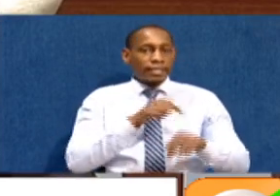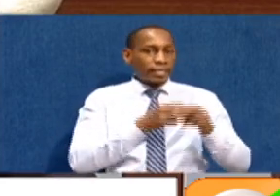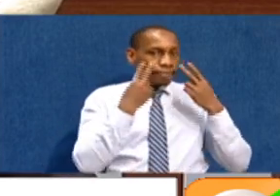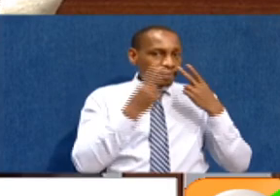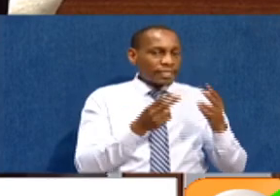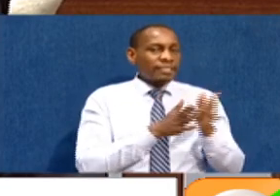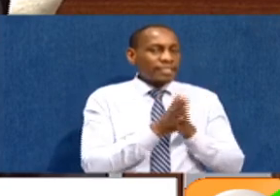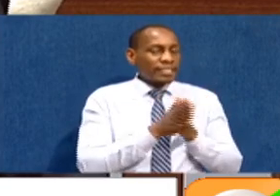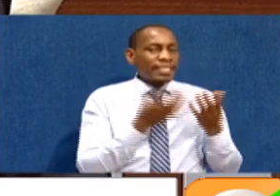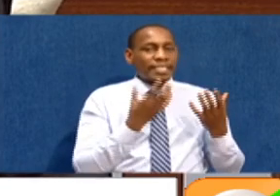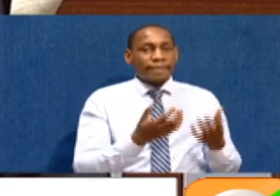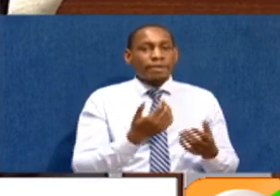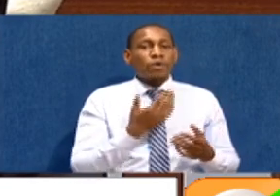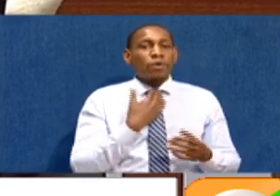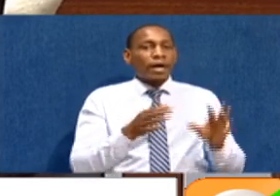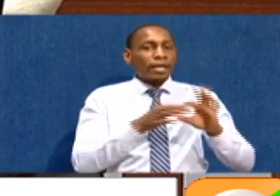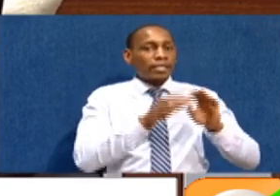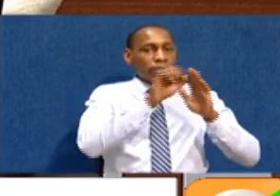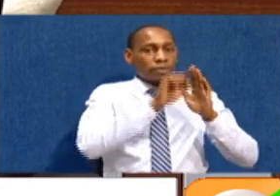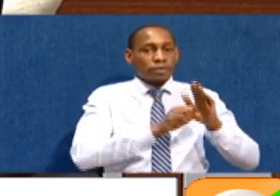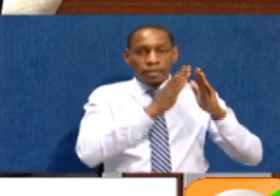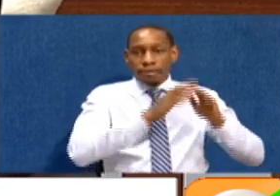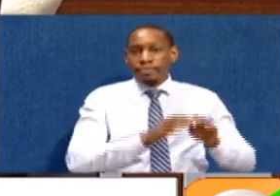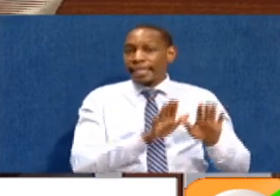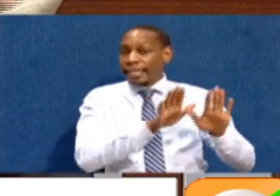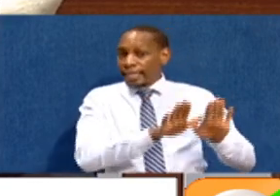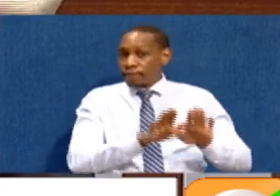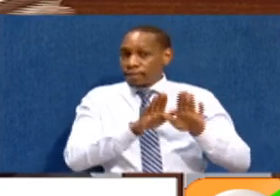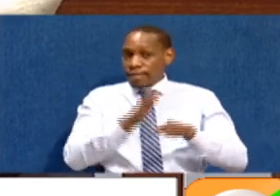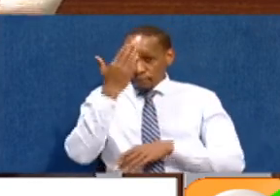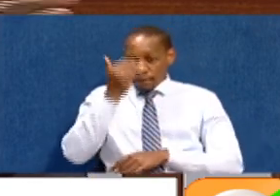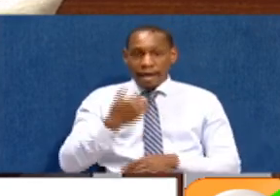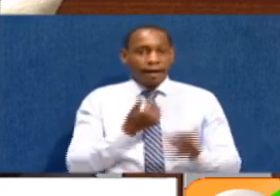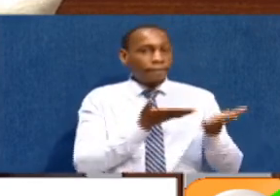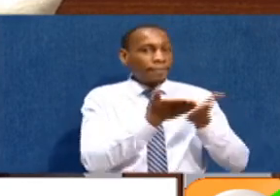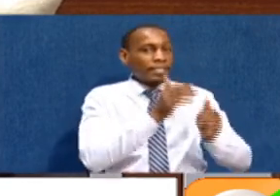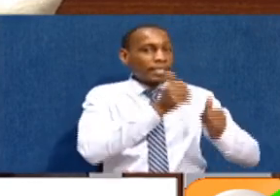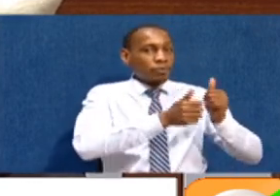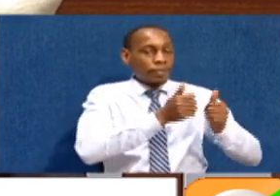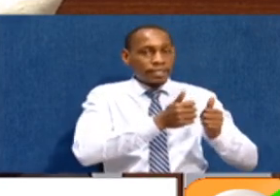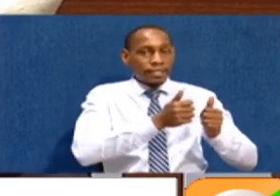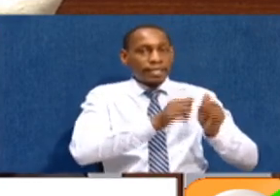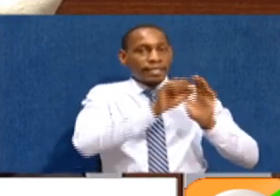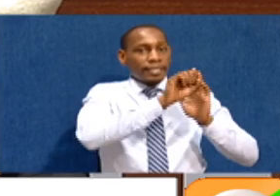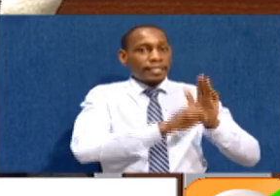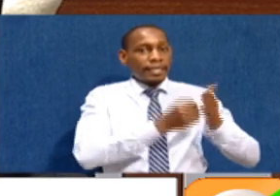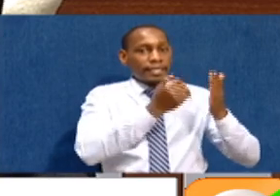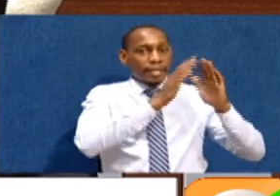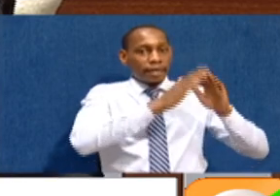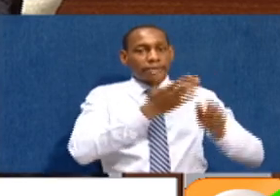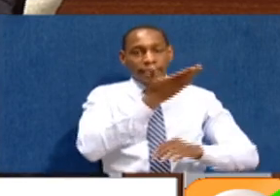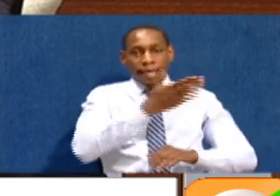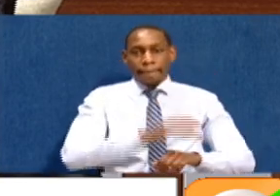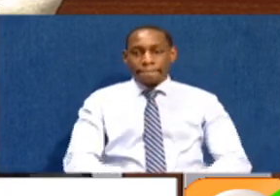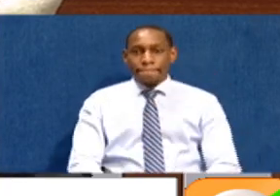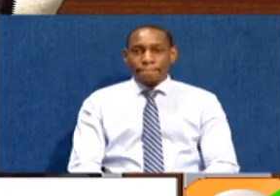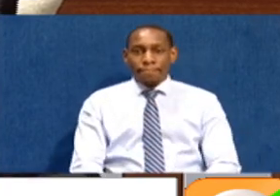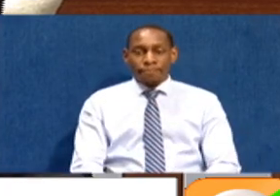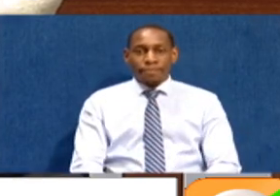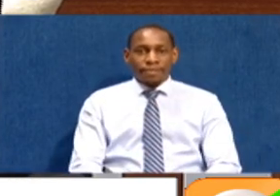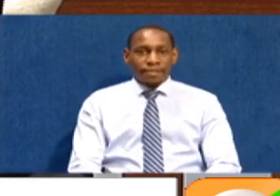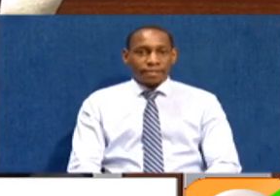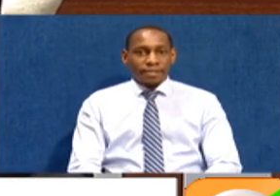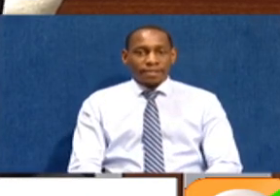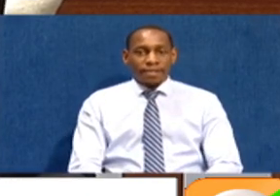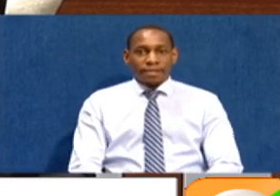anataka sana kwenda ikulu. Jihadhari naye. Kwani kuna biashara gani na wote huwa wanataka hivyo sana. Biashara